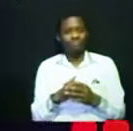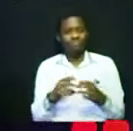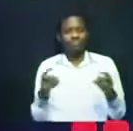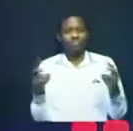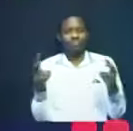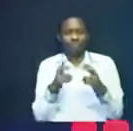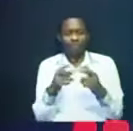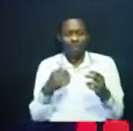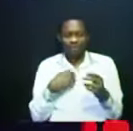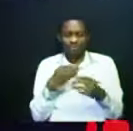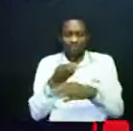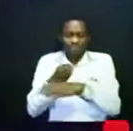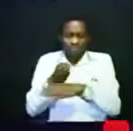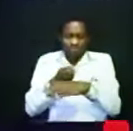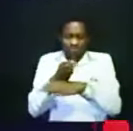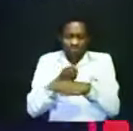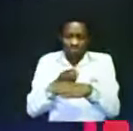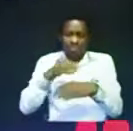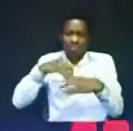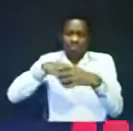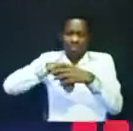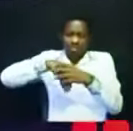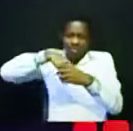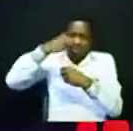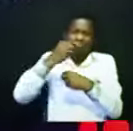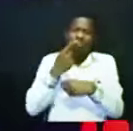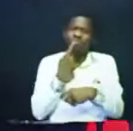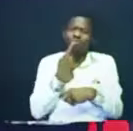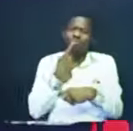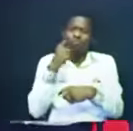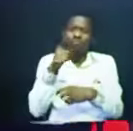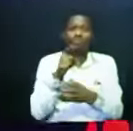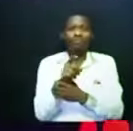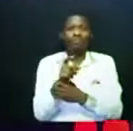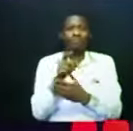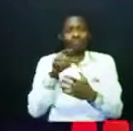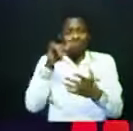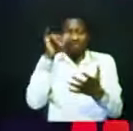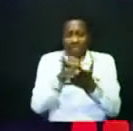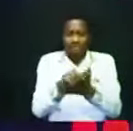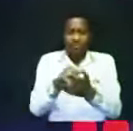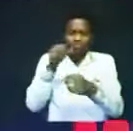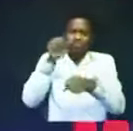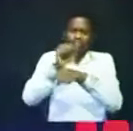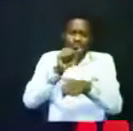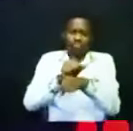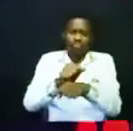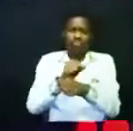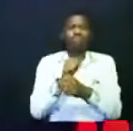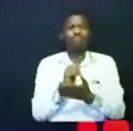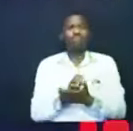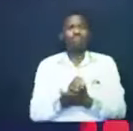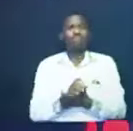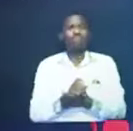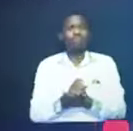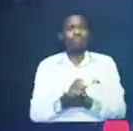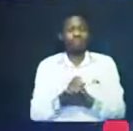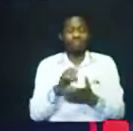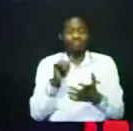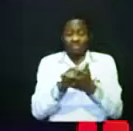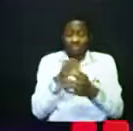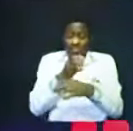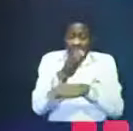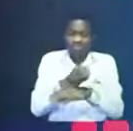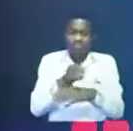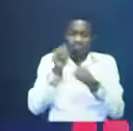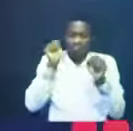sword coming out of his mouth. And it works. Now listen. When the word of God